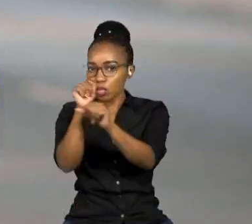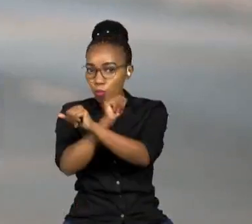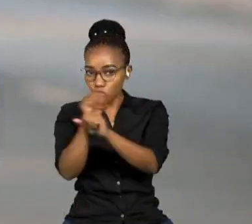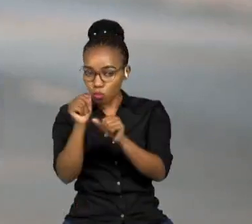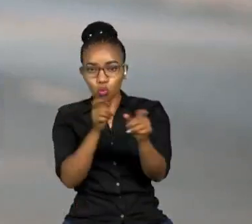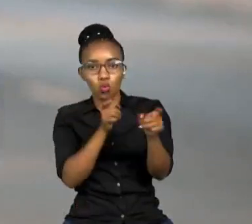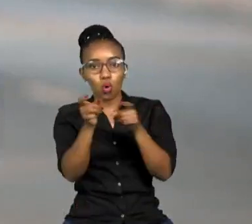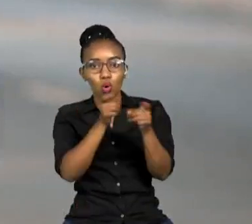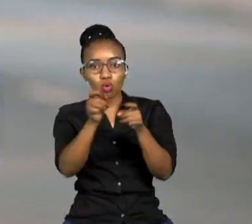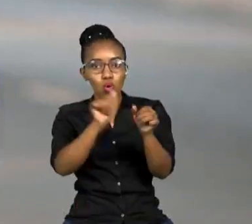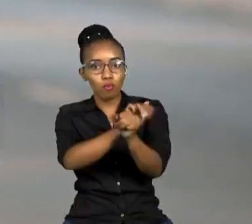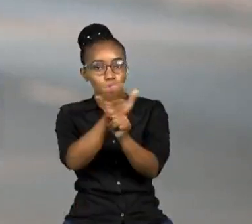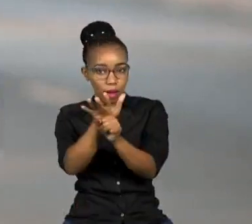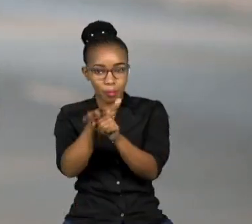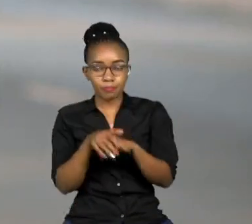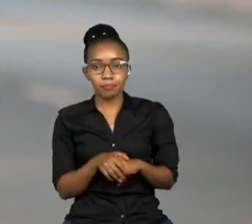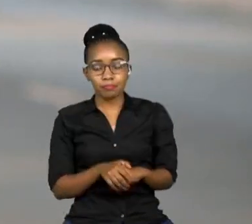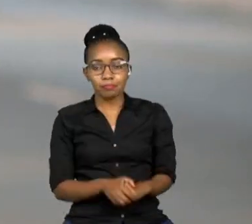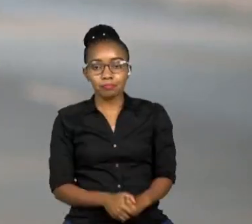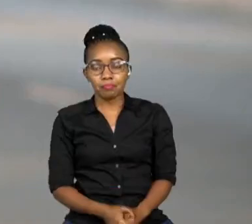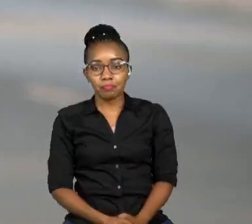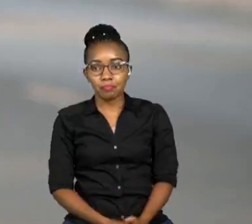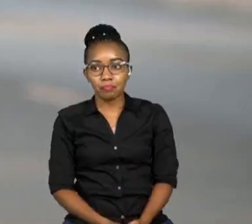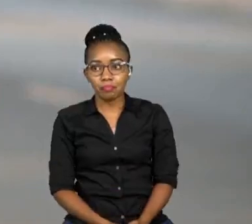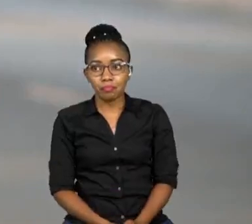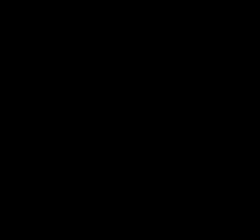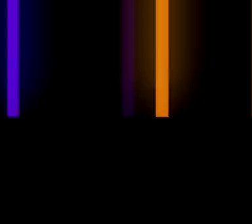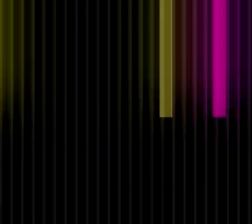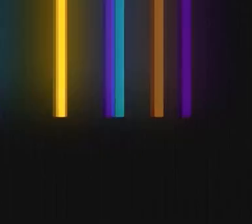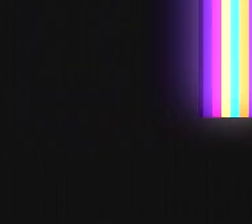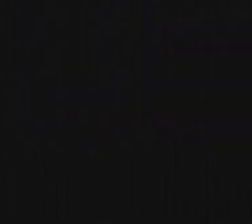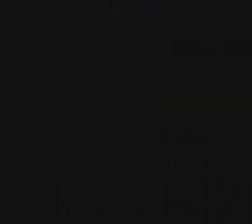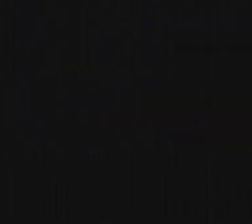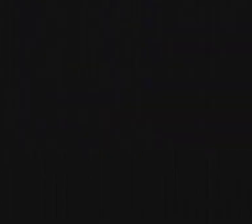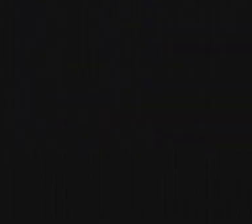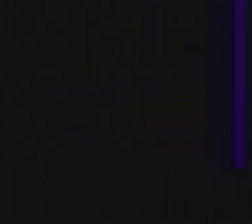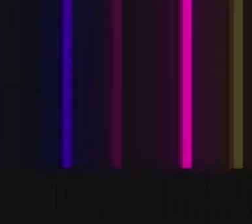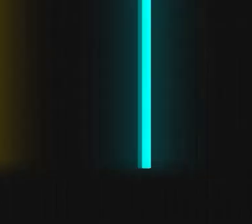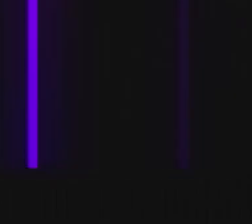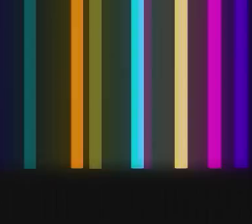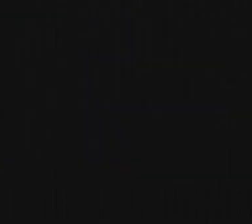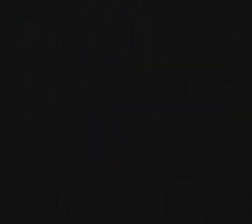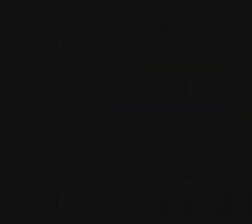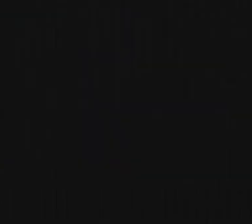spread of COVID-19 in the country. Caroline Tuma, Switch TV.